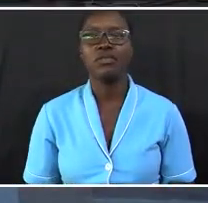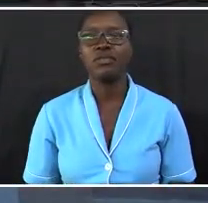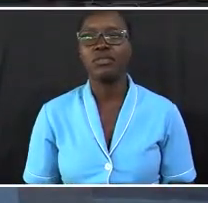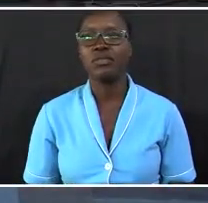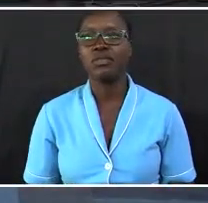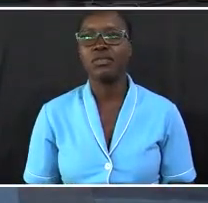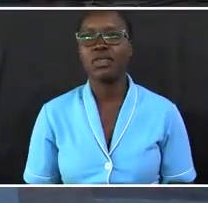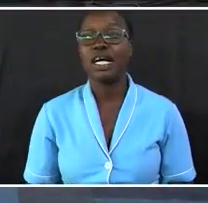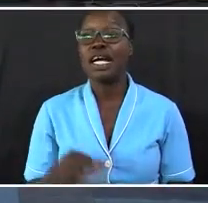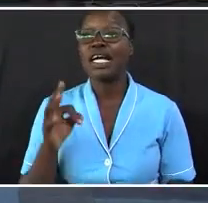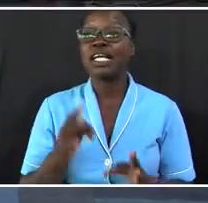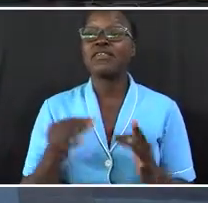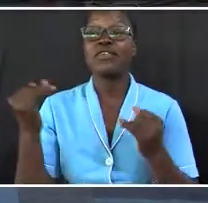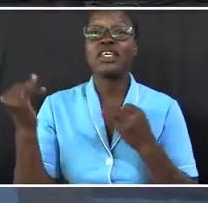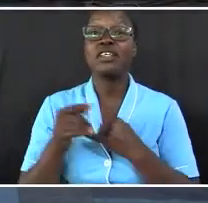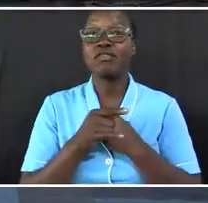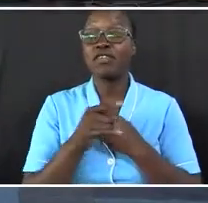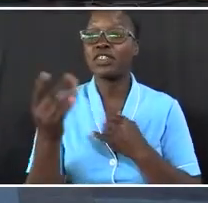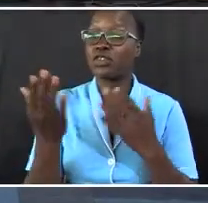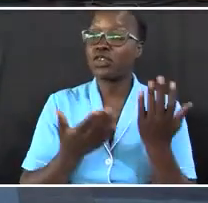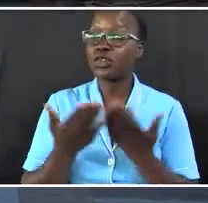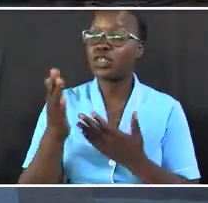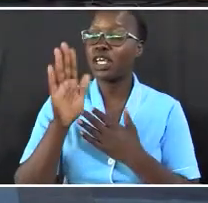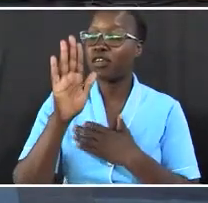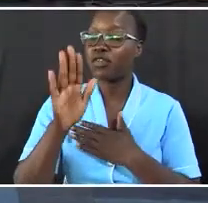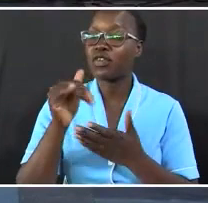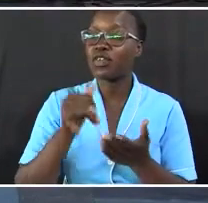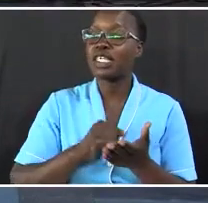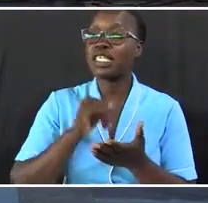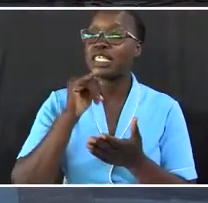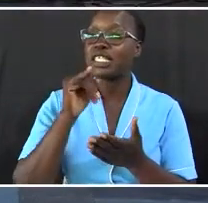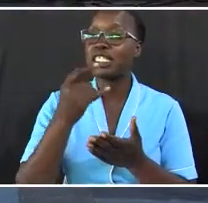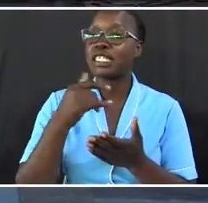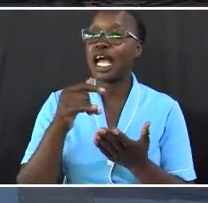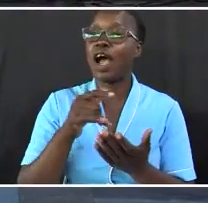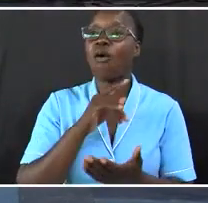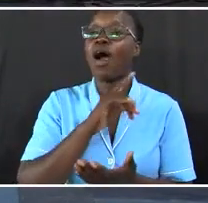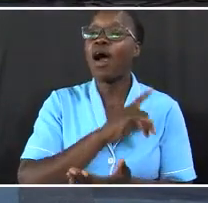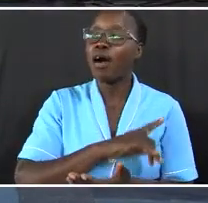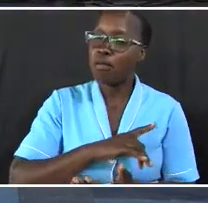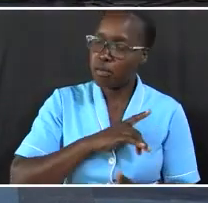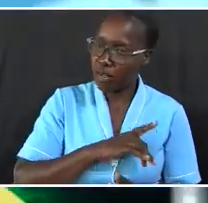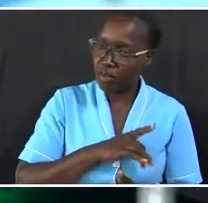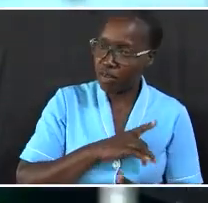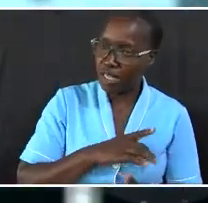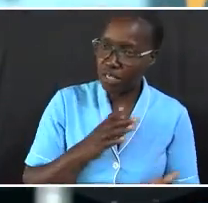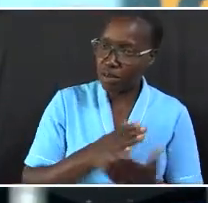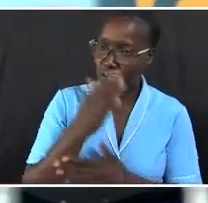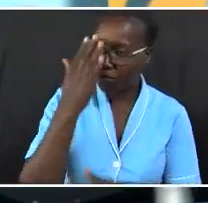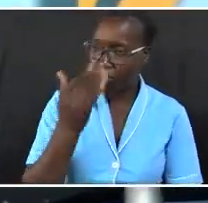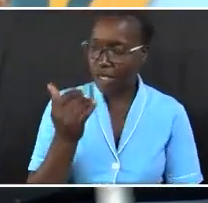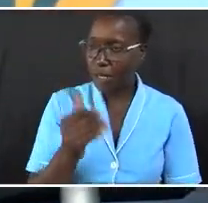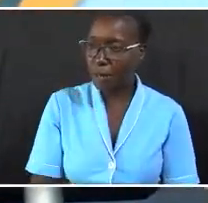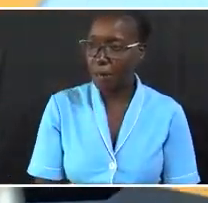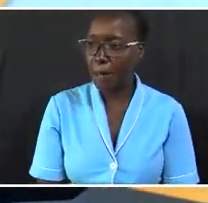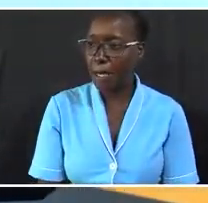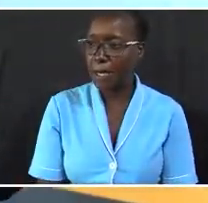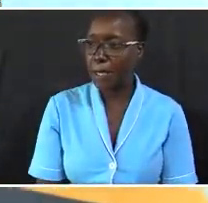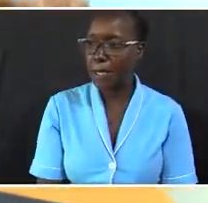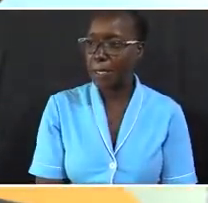If he ever invites you to serve him, it is our privilege. And I will prove to you why.